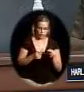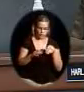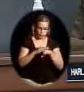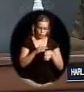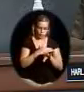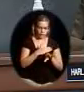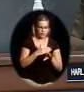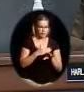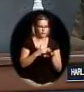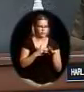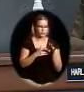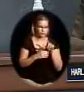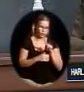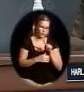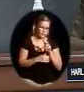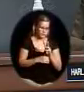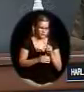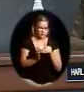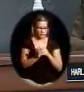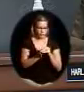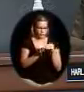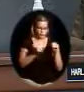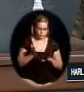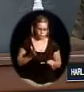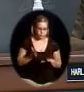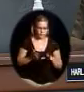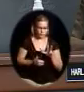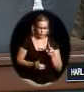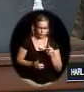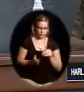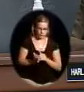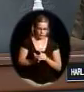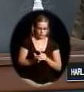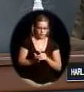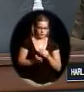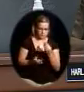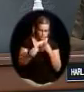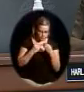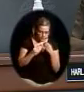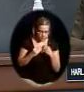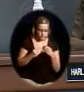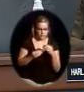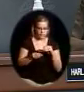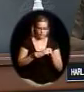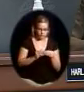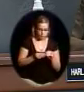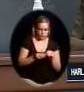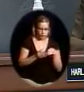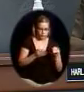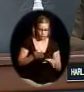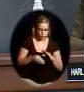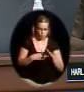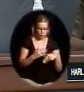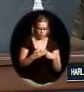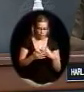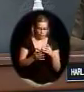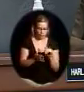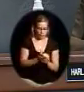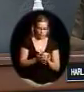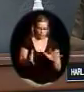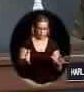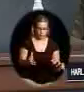in 26,000 students and the number 23,000 meals and the number of students we transport, and for all of that to come